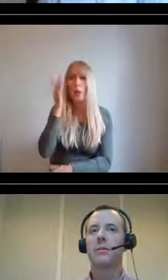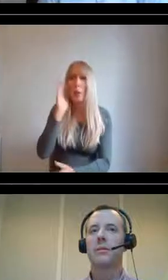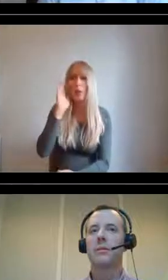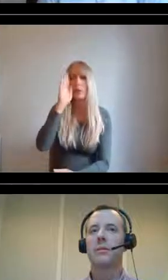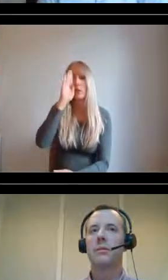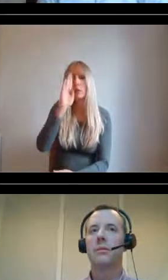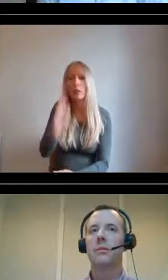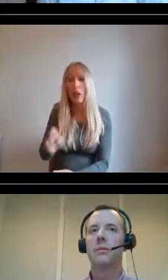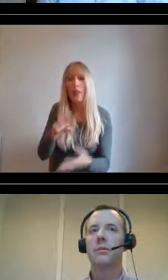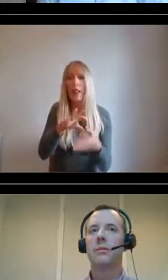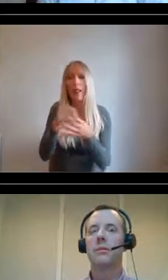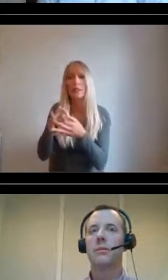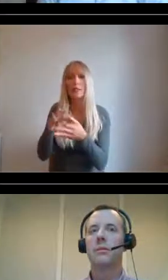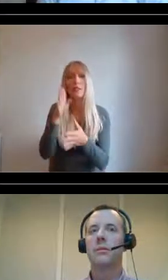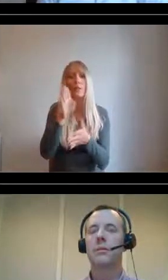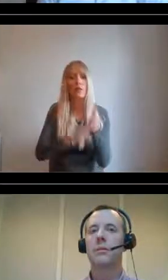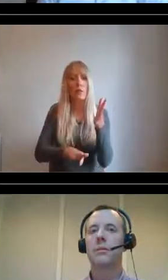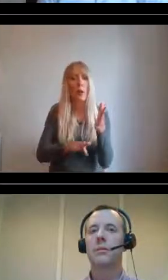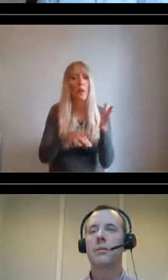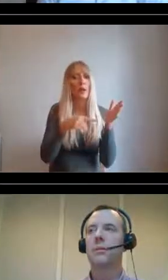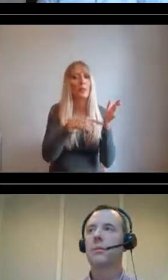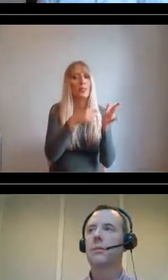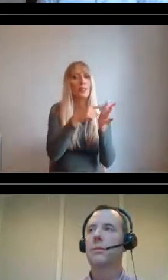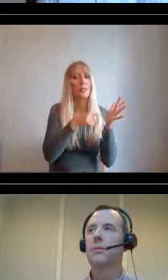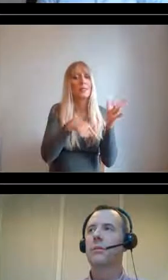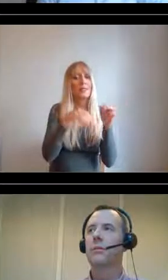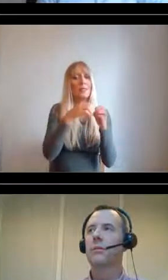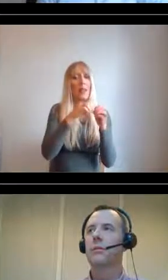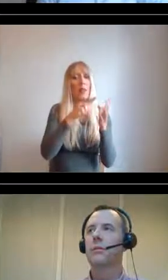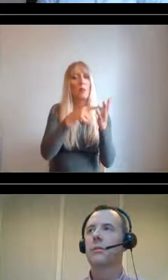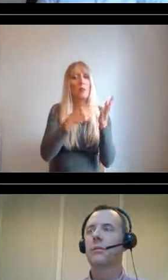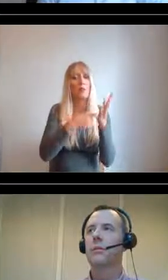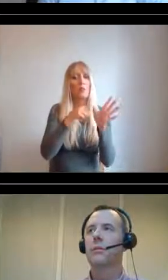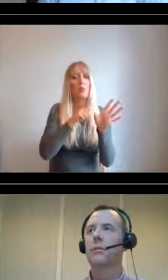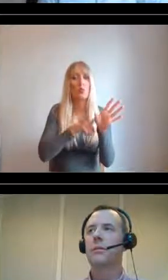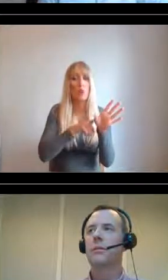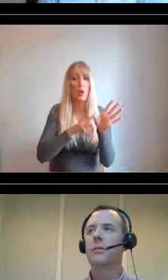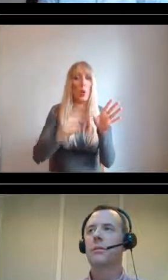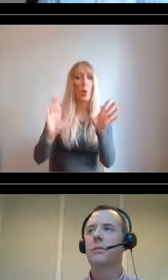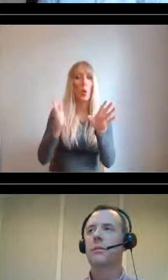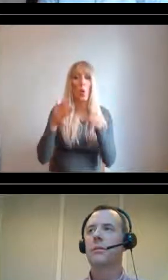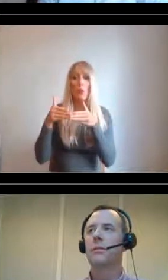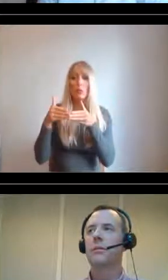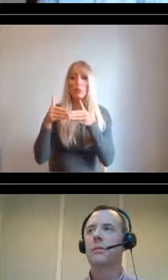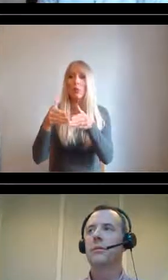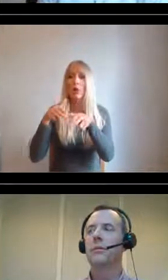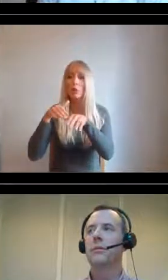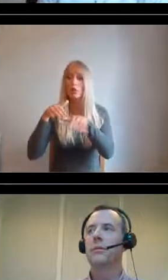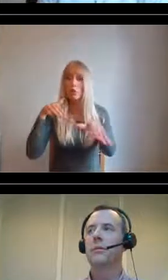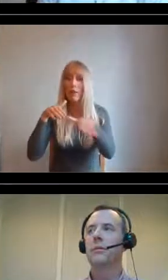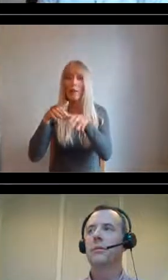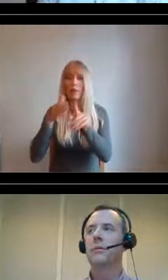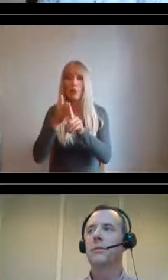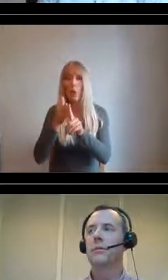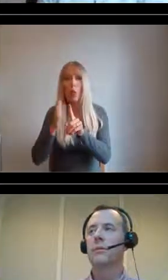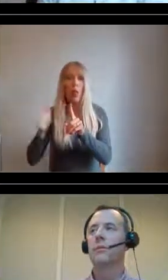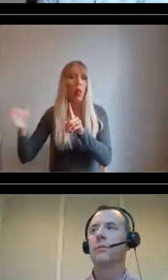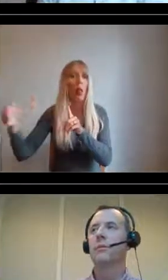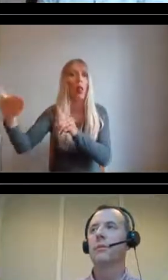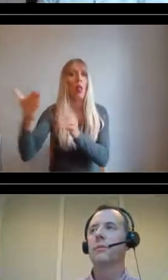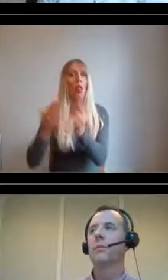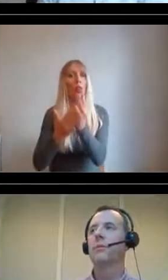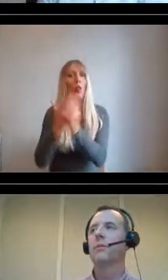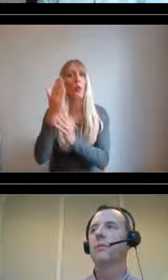at Tilbury and Gateway to the tunnel? All dock traffic wishing to use the tunnel has to travel via the